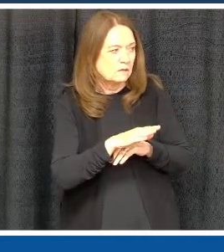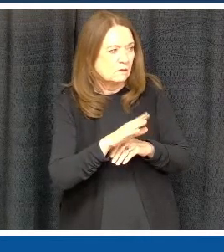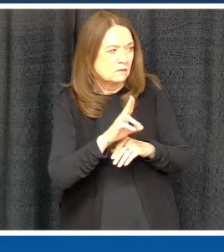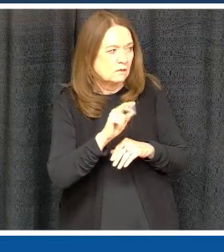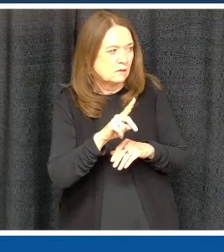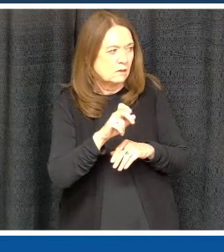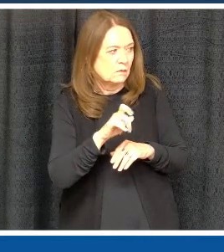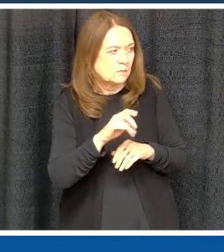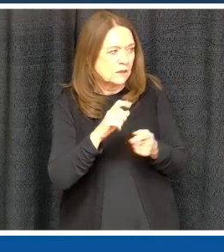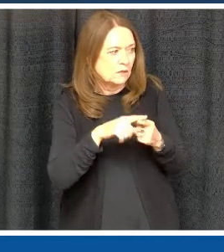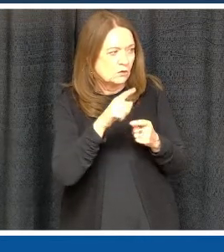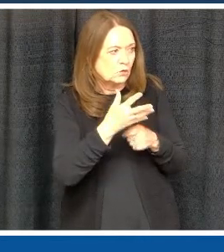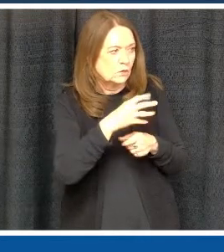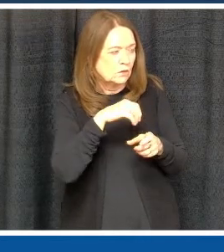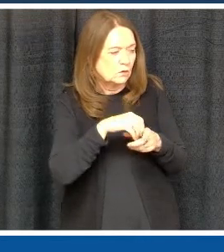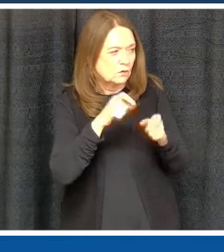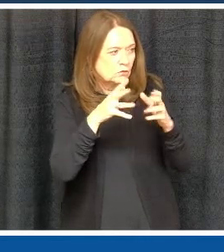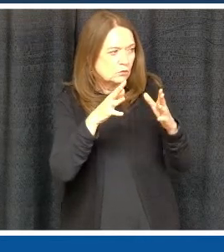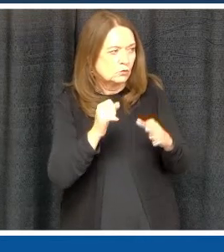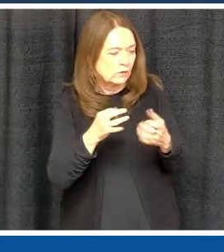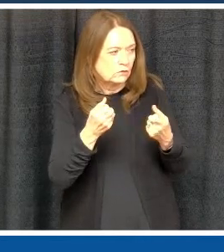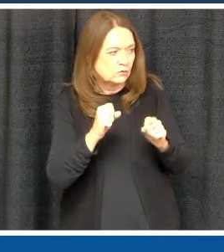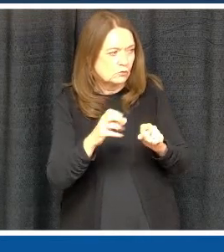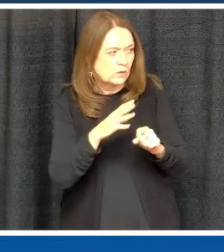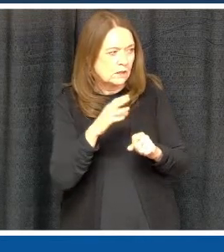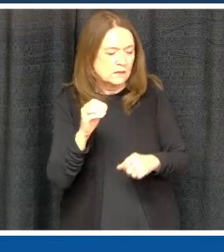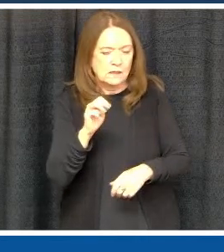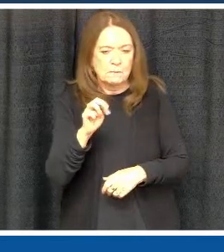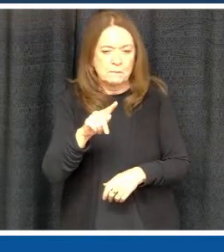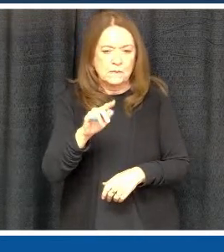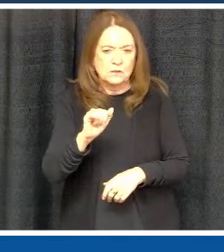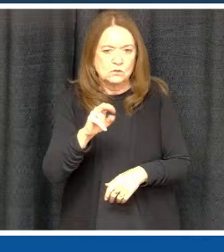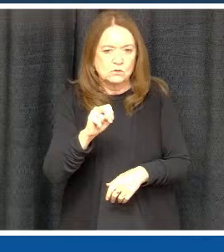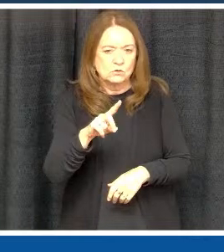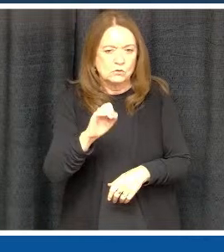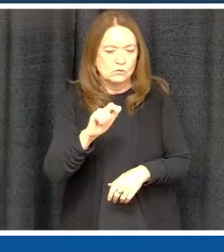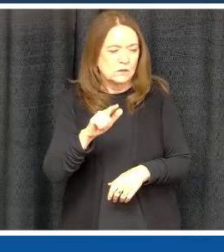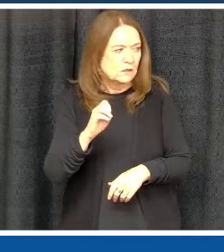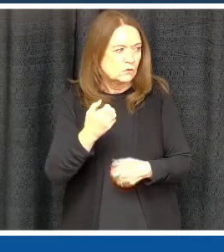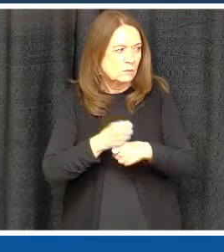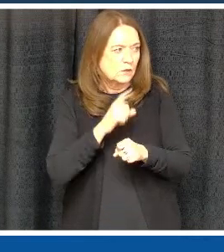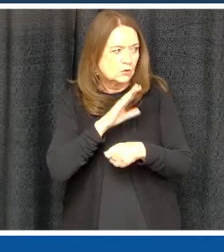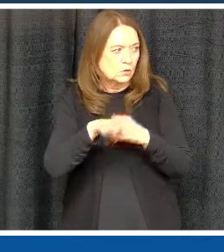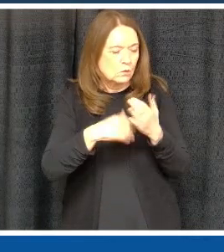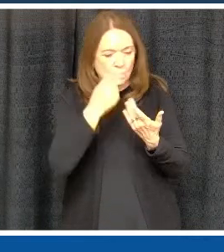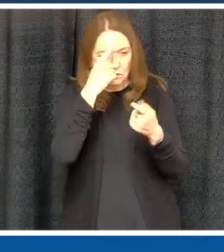to you and include the director of the streets and Mr. Tyndall, and just make sure that we're